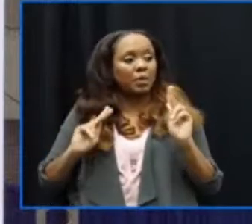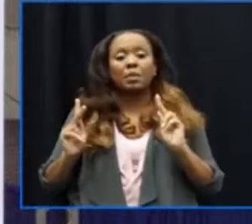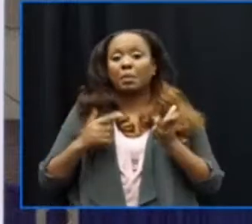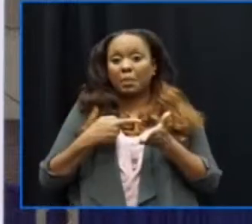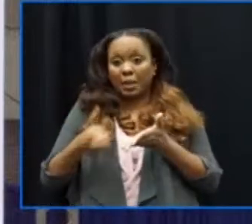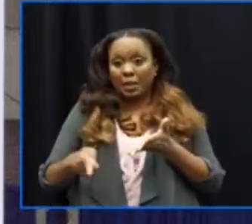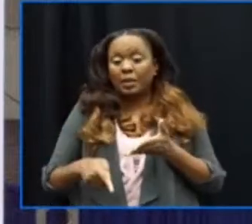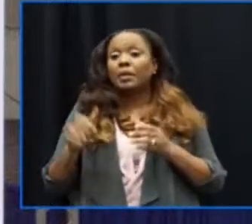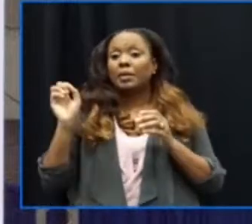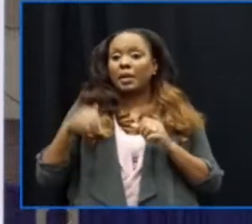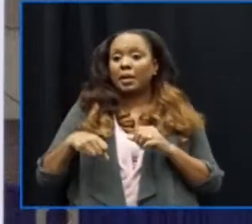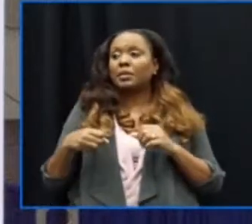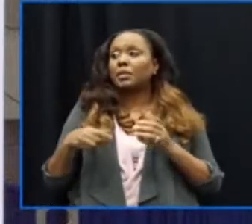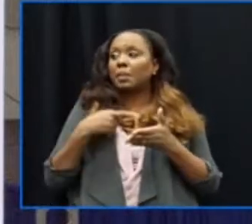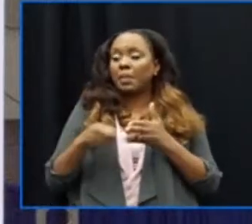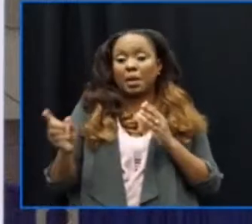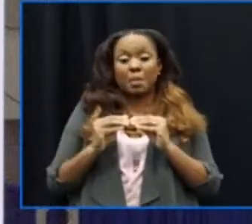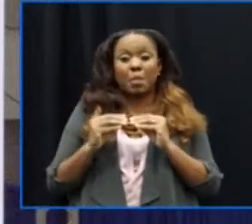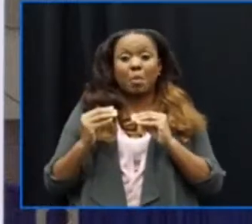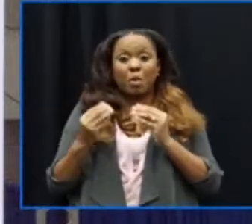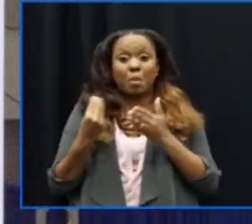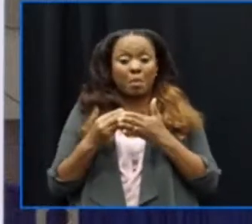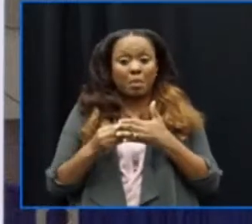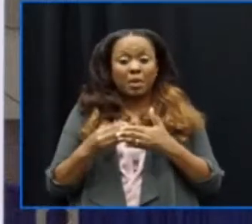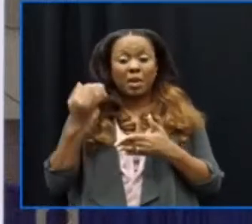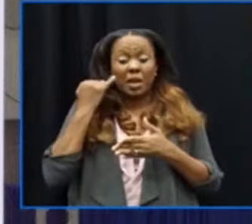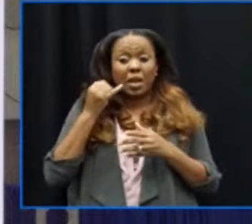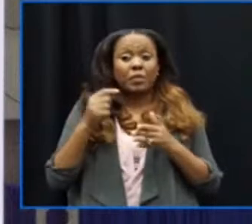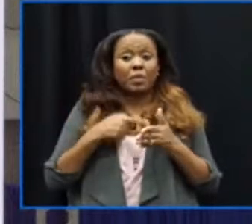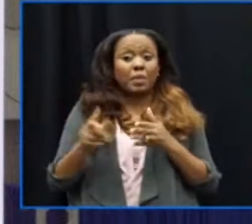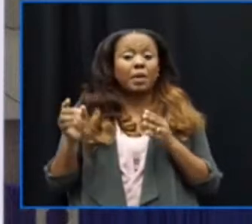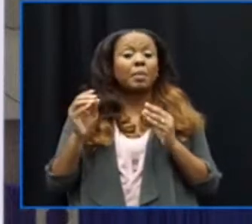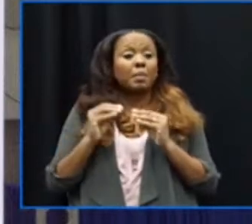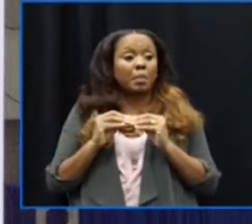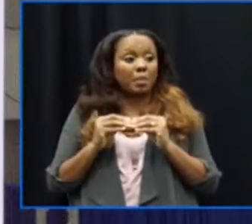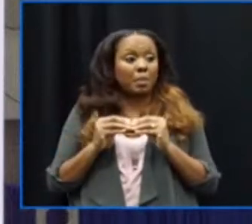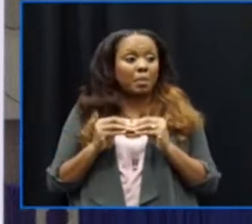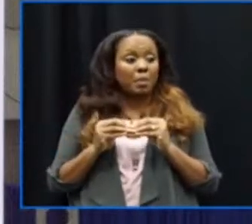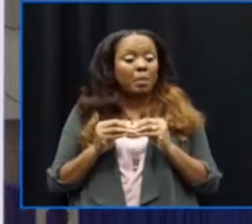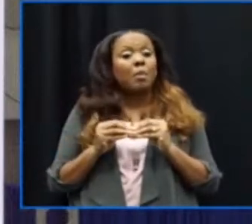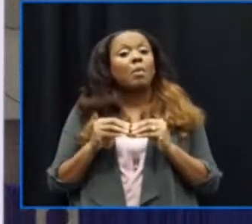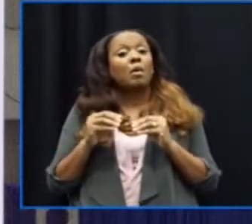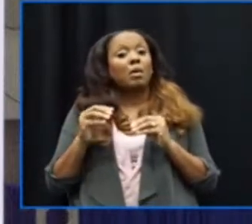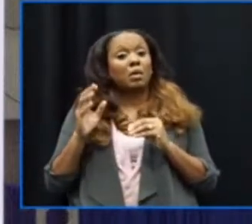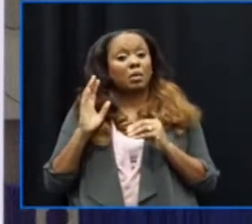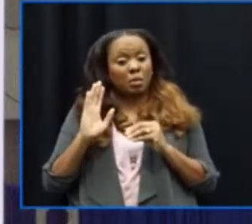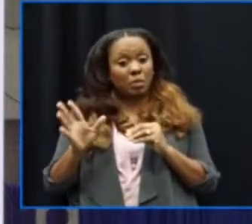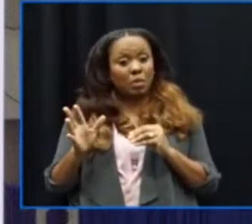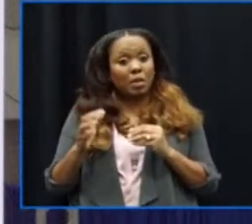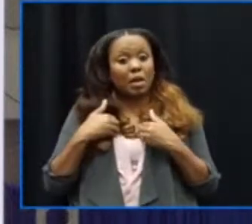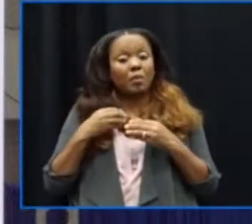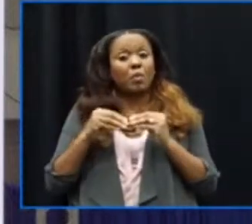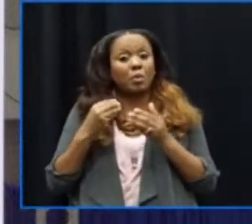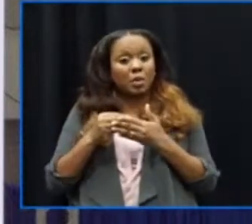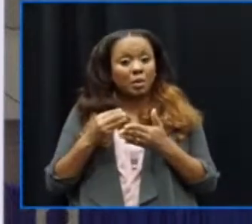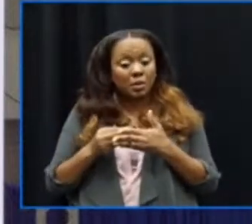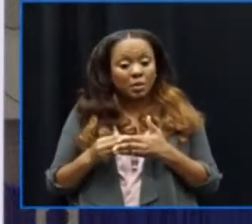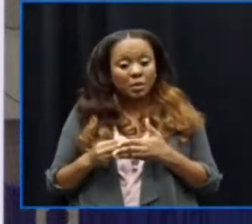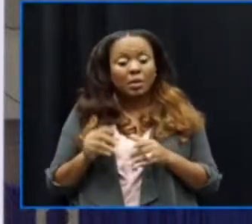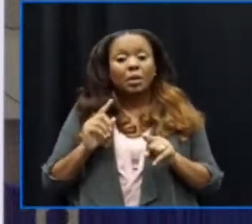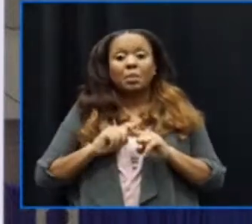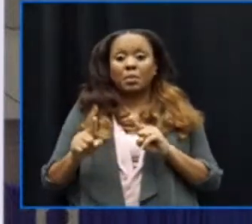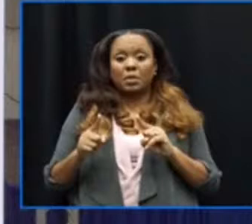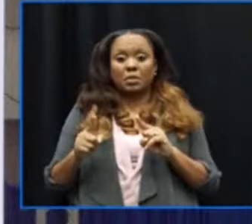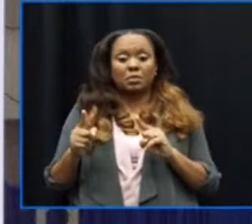rate, because if you're paying more rate with the same number of people, you'll get more money. But that has limits too,